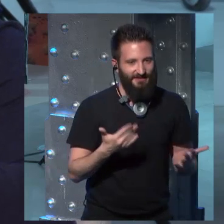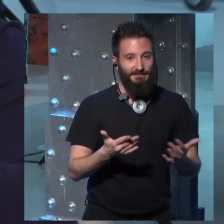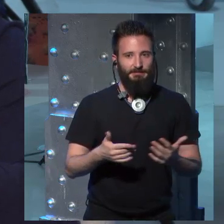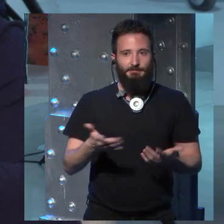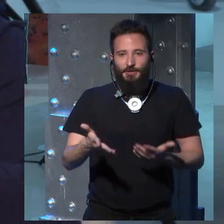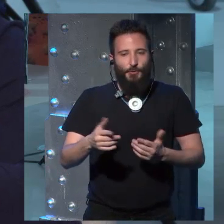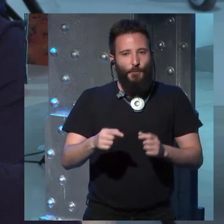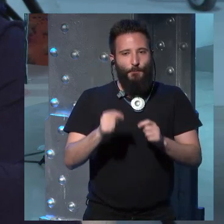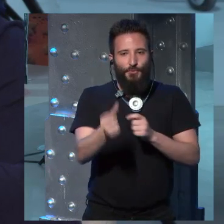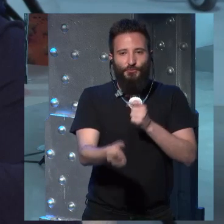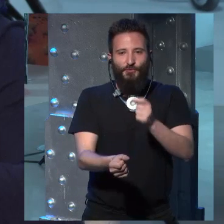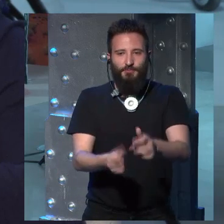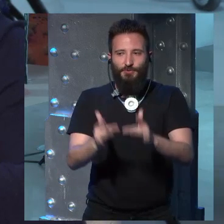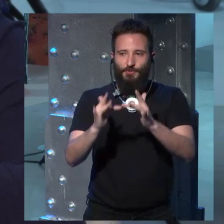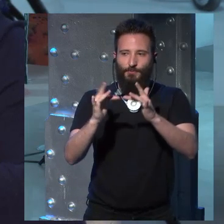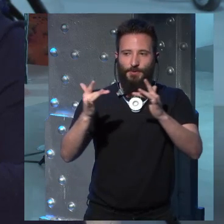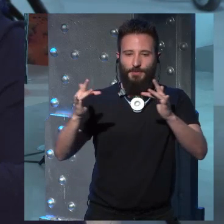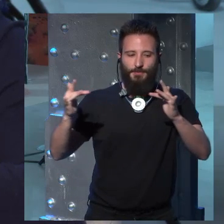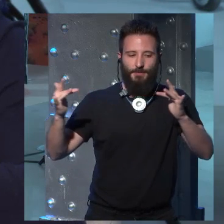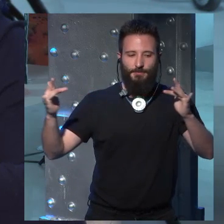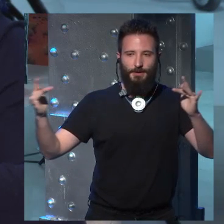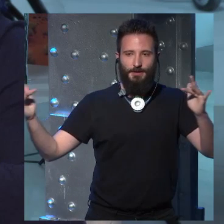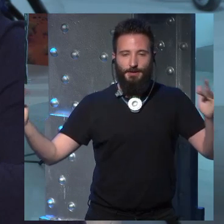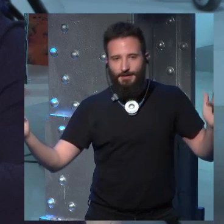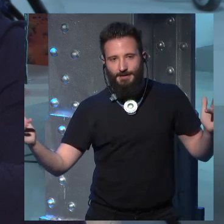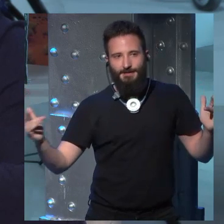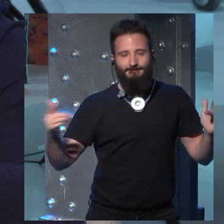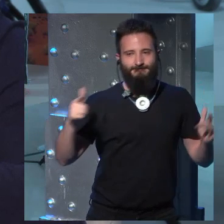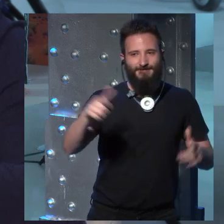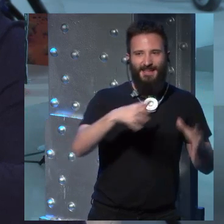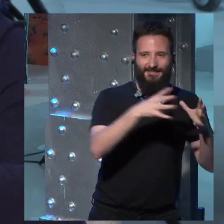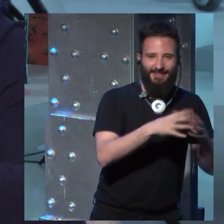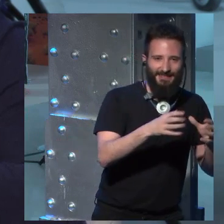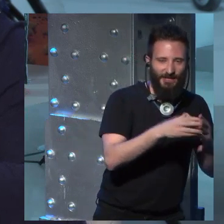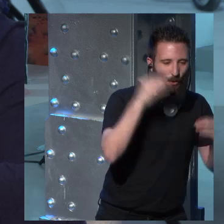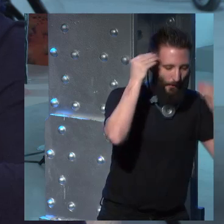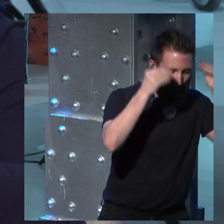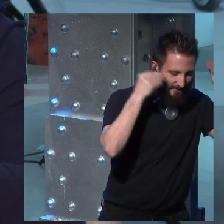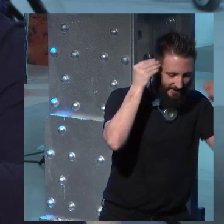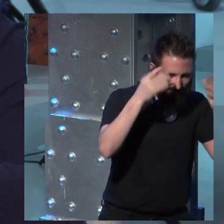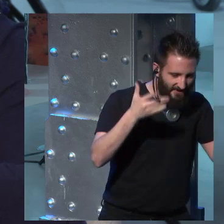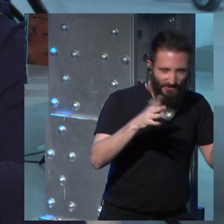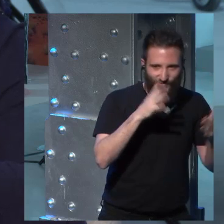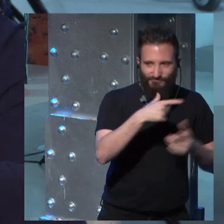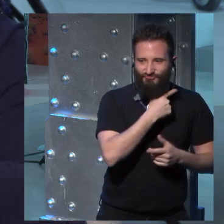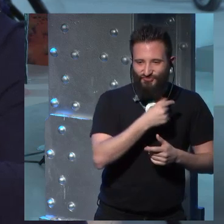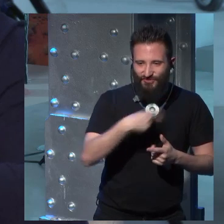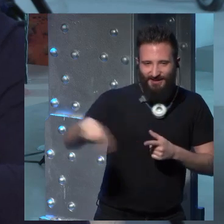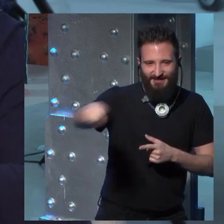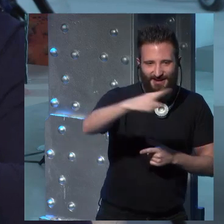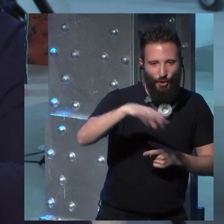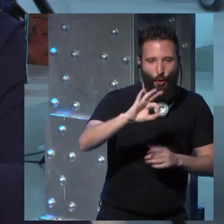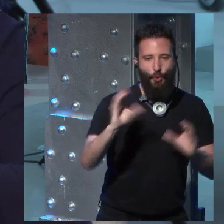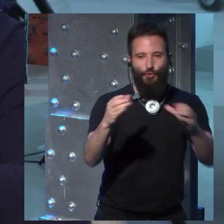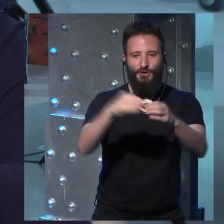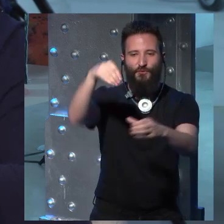away, and his efforts to connect and to be a part of something